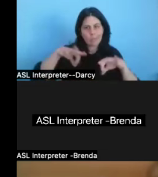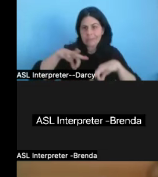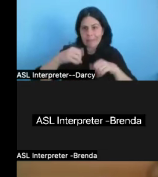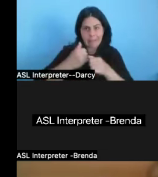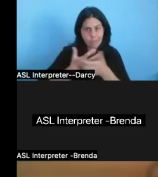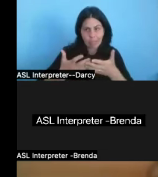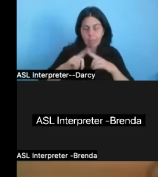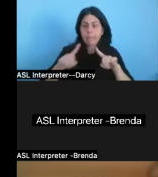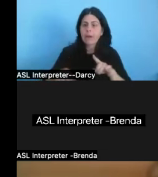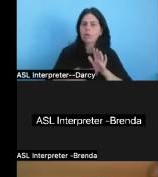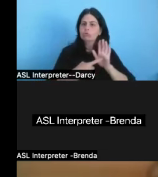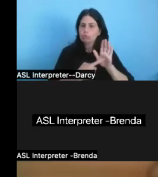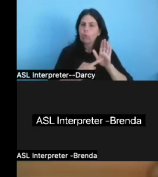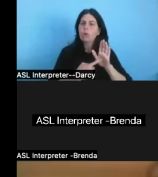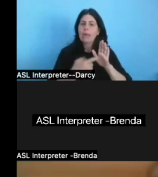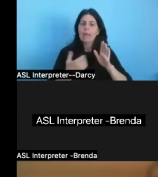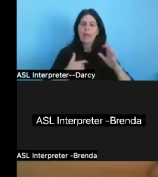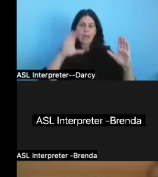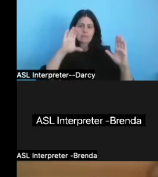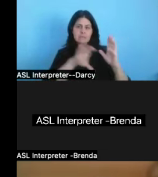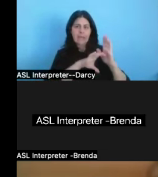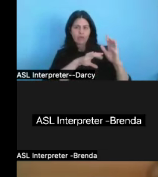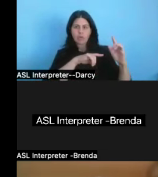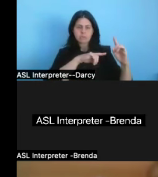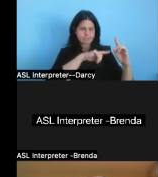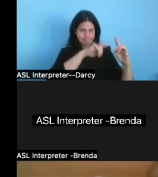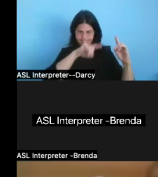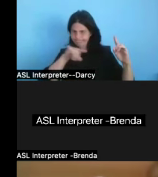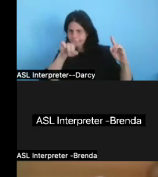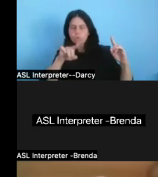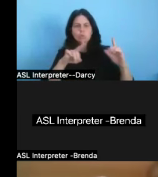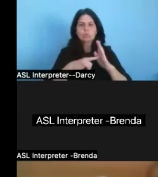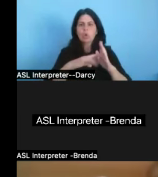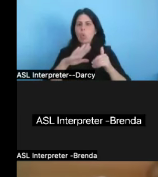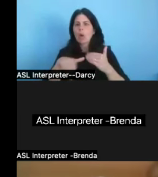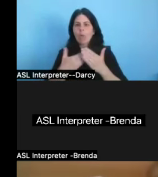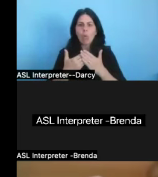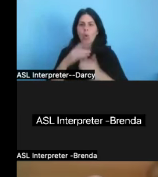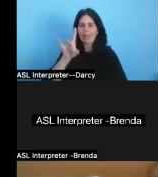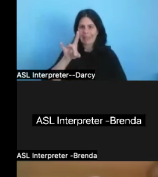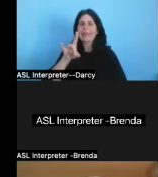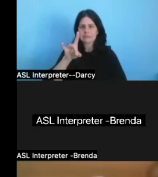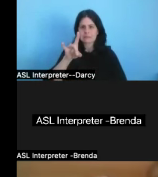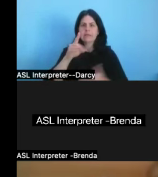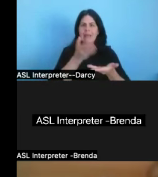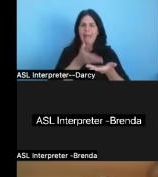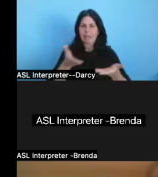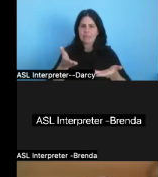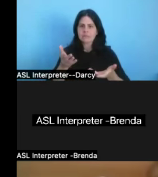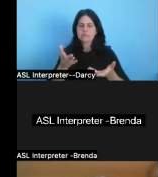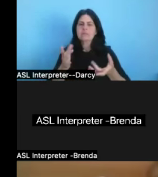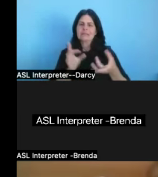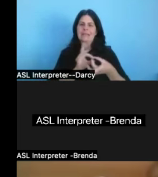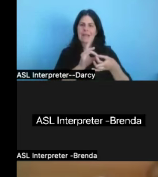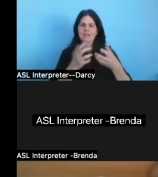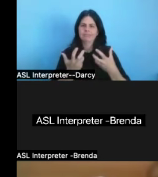we have diagrams showing how all of these 8 elements fit together. And there's a flow process to that that